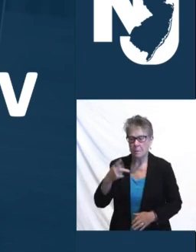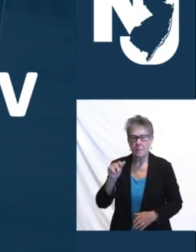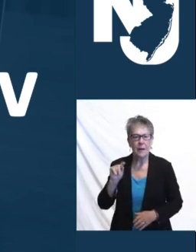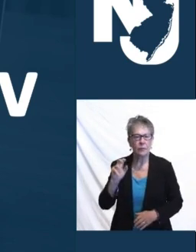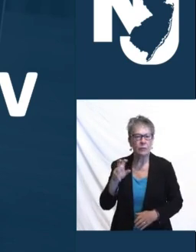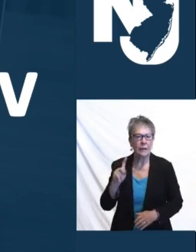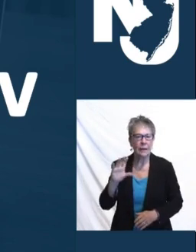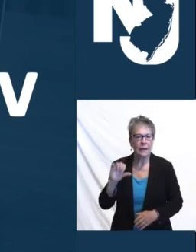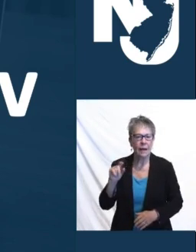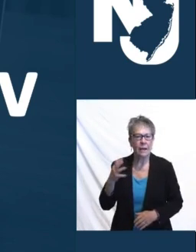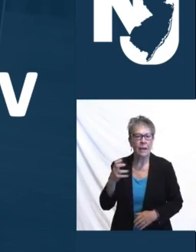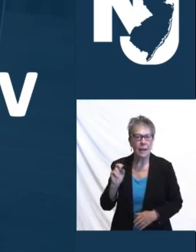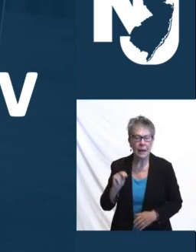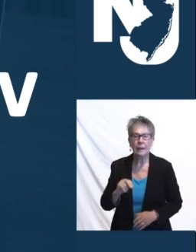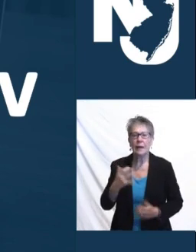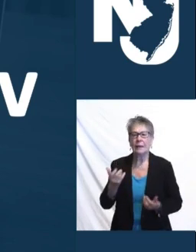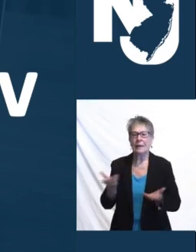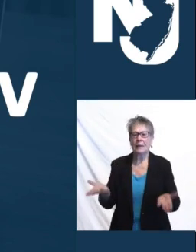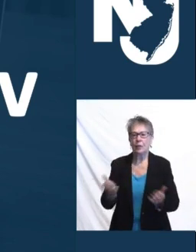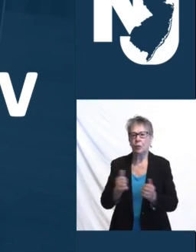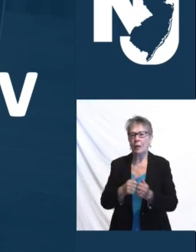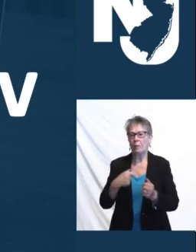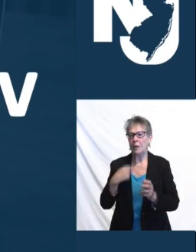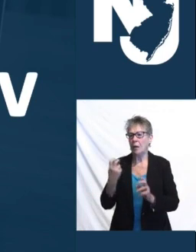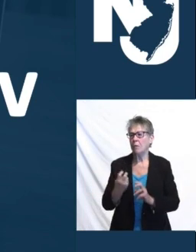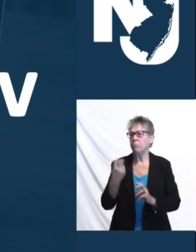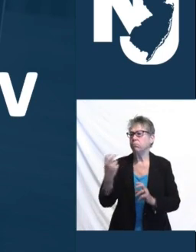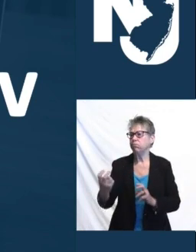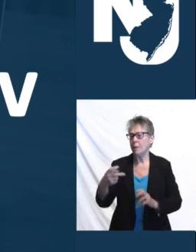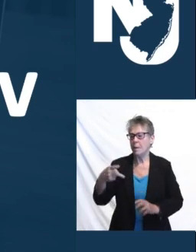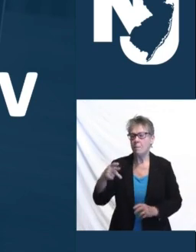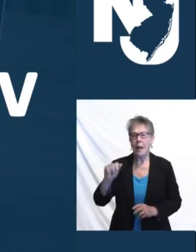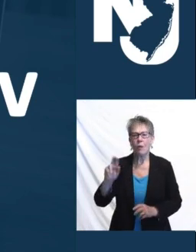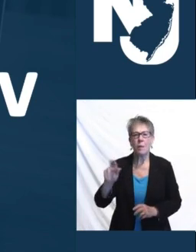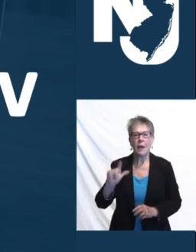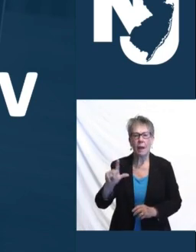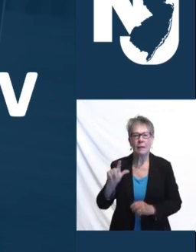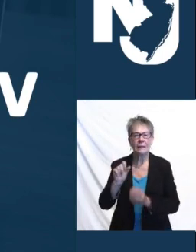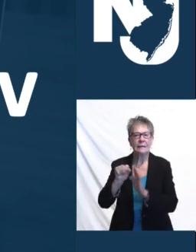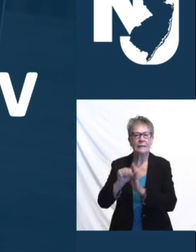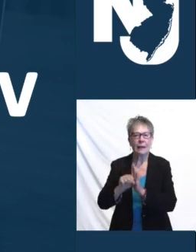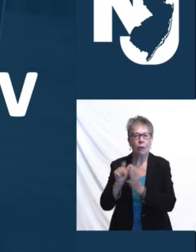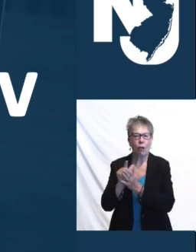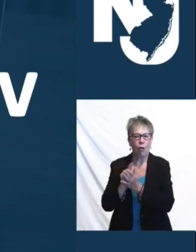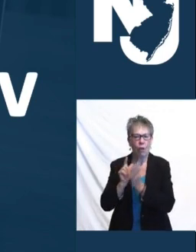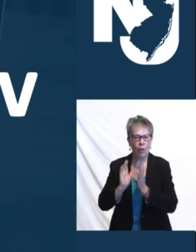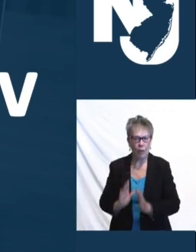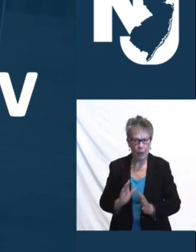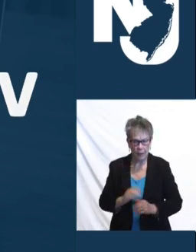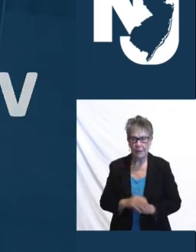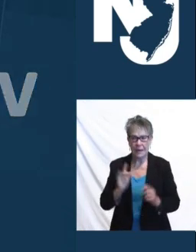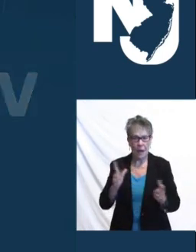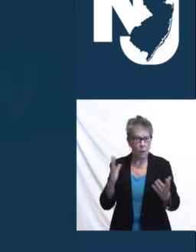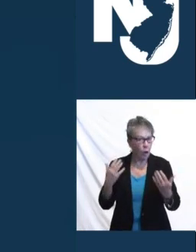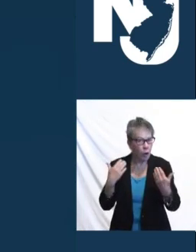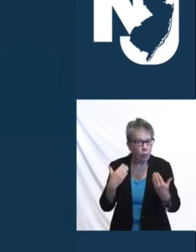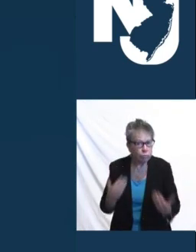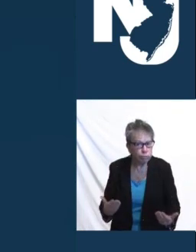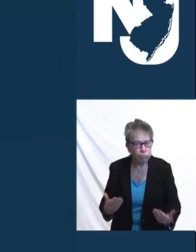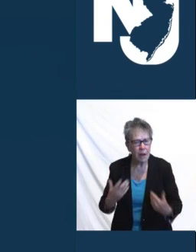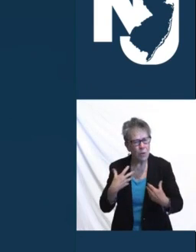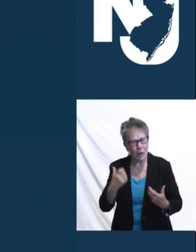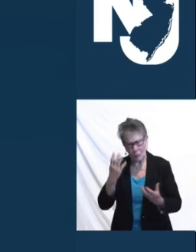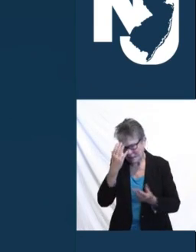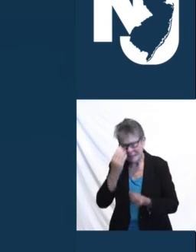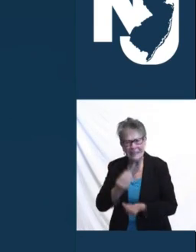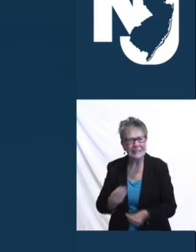Paramel Garg, Alex Altman, and a cast of thousands. Before we get going, I want to acknowledge the tragic